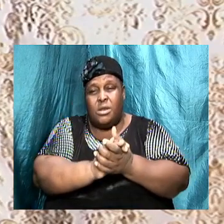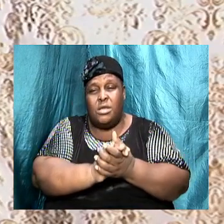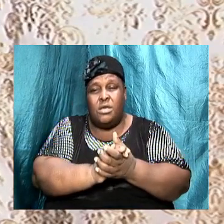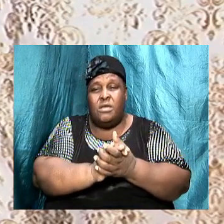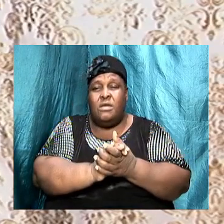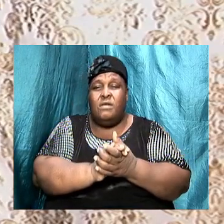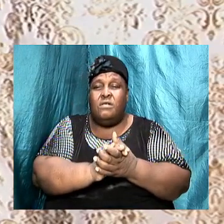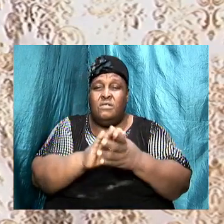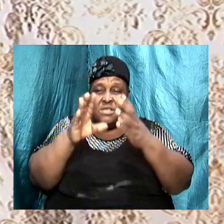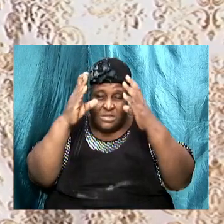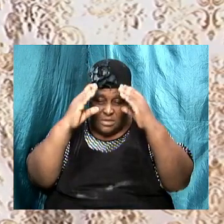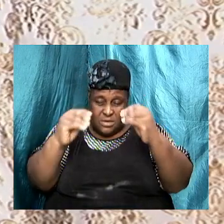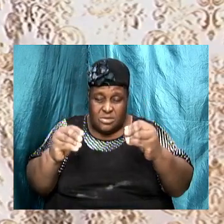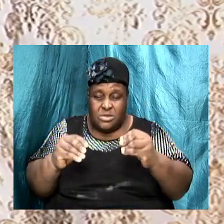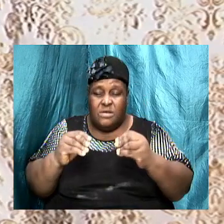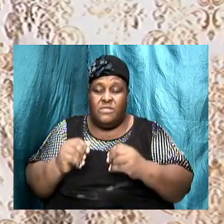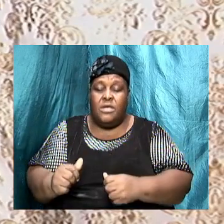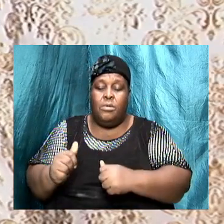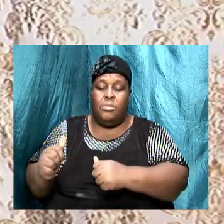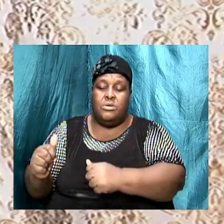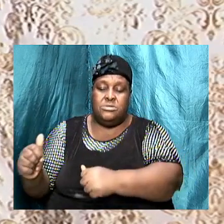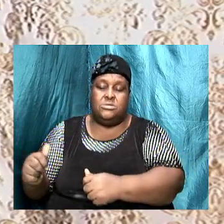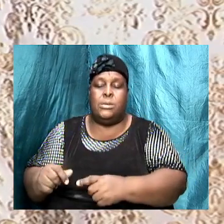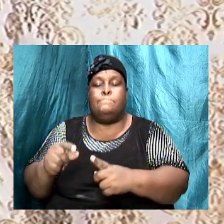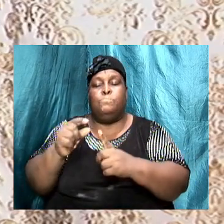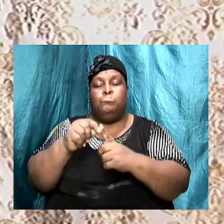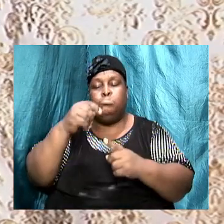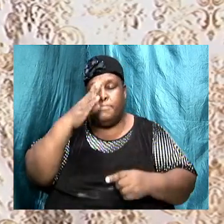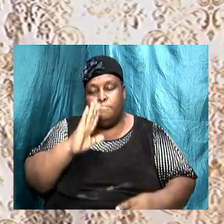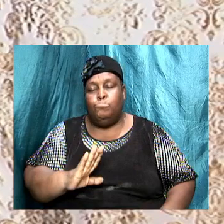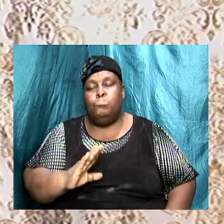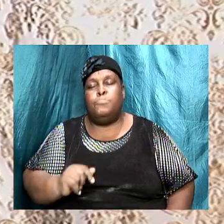A believer in the word of Jesus Christ.